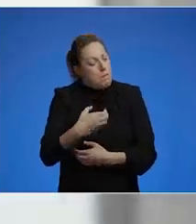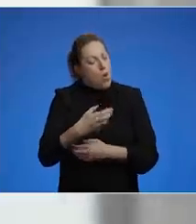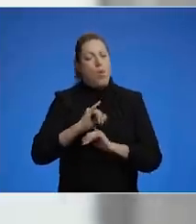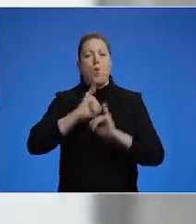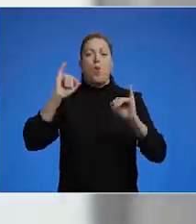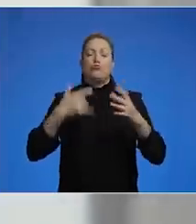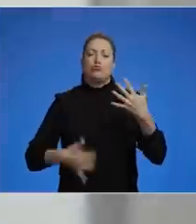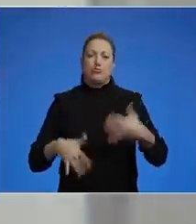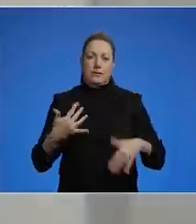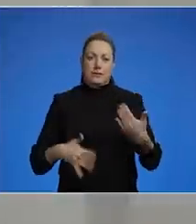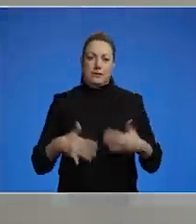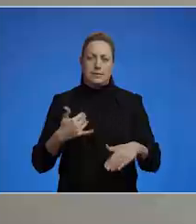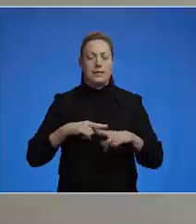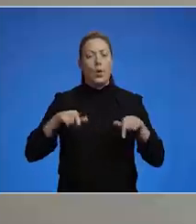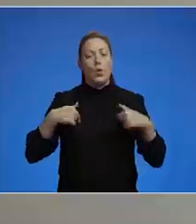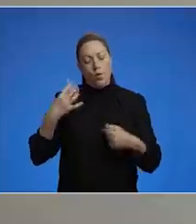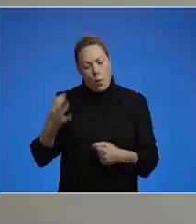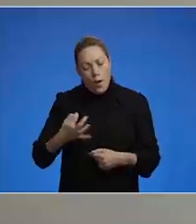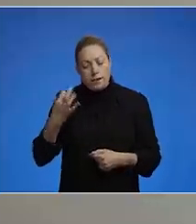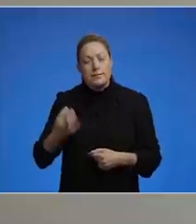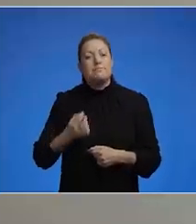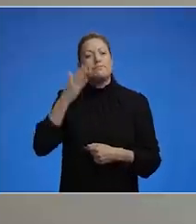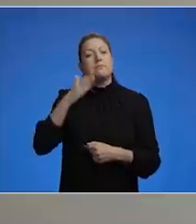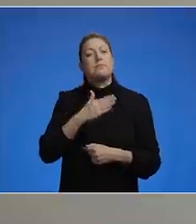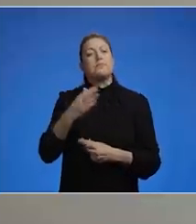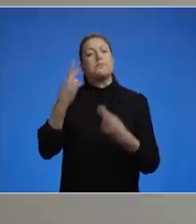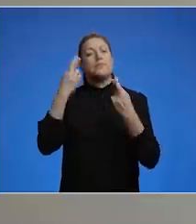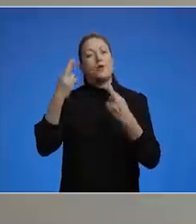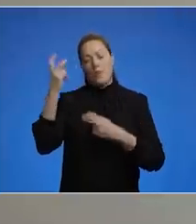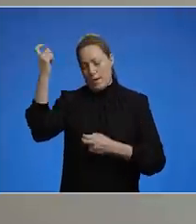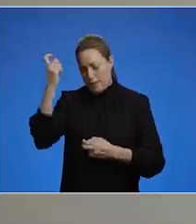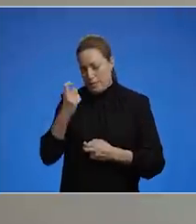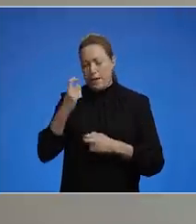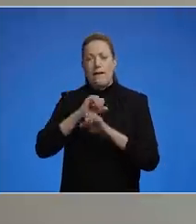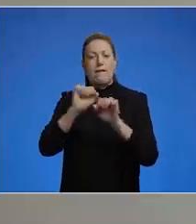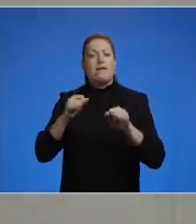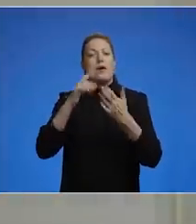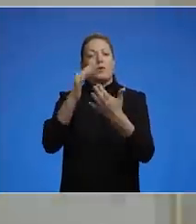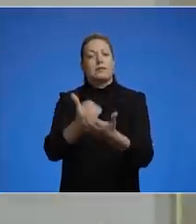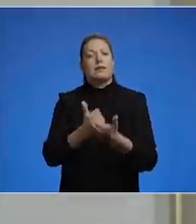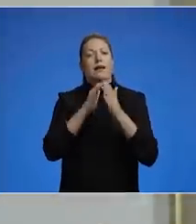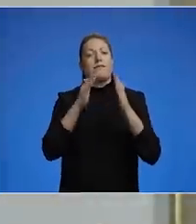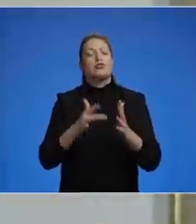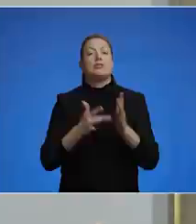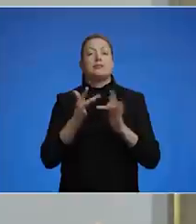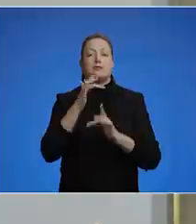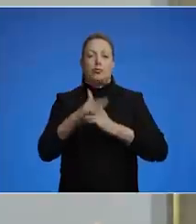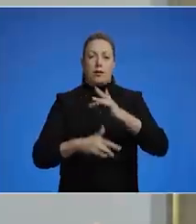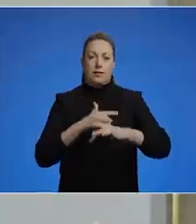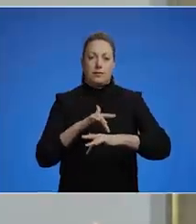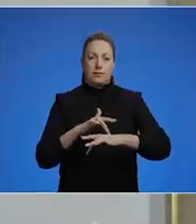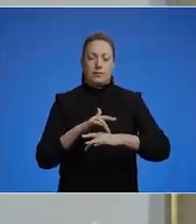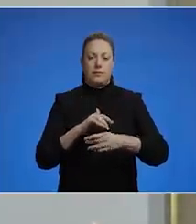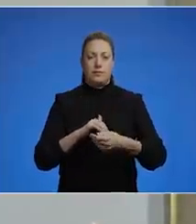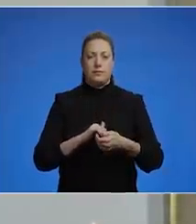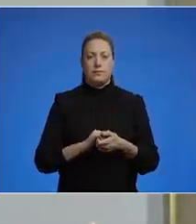from all distress as we await the blessed hope and the coming of our Saviour, Jesus Christ. For the kingdom, the